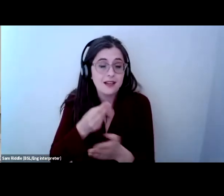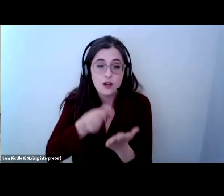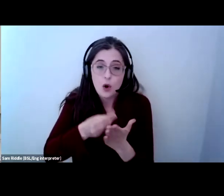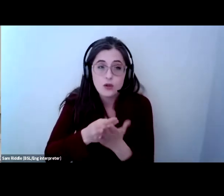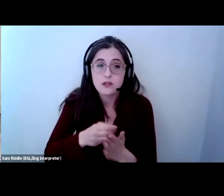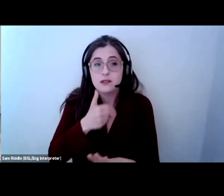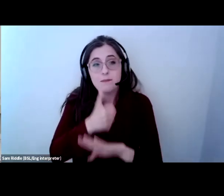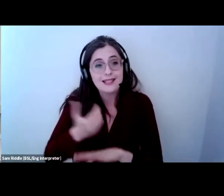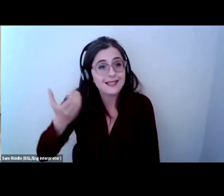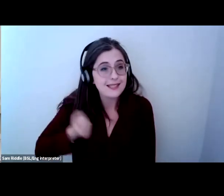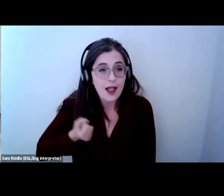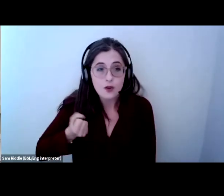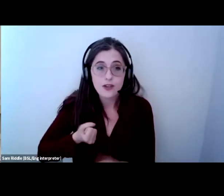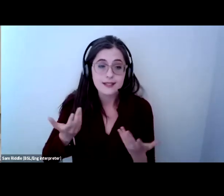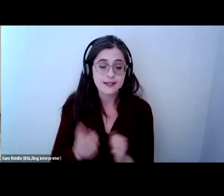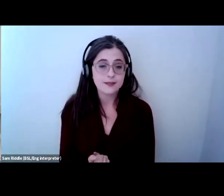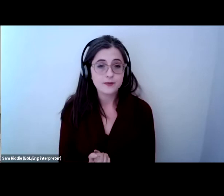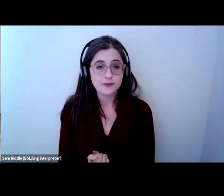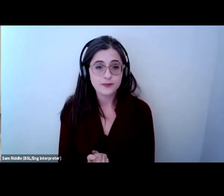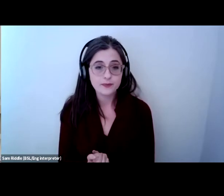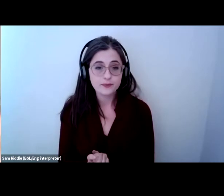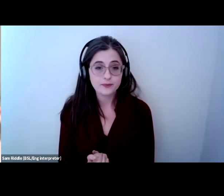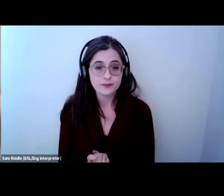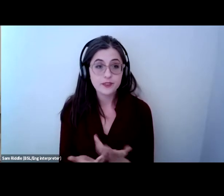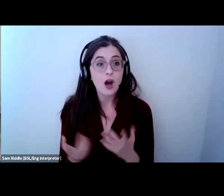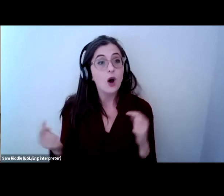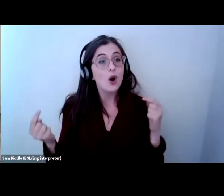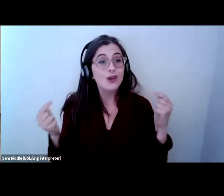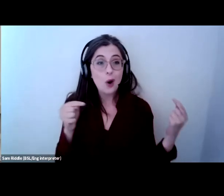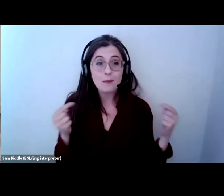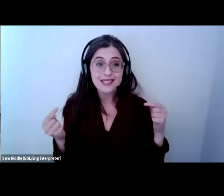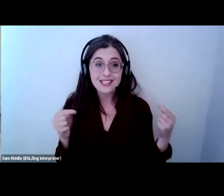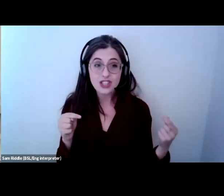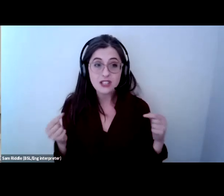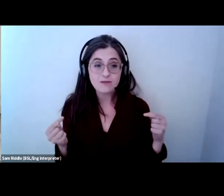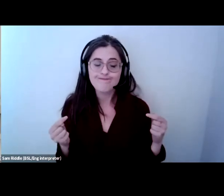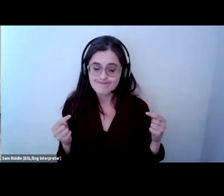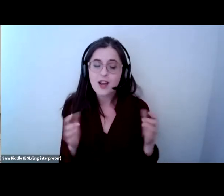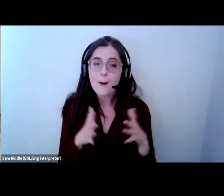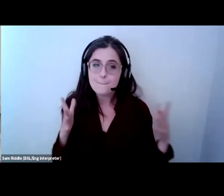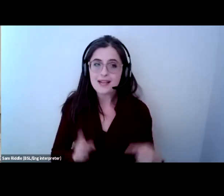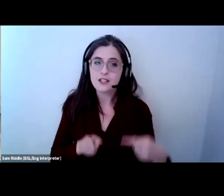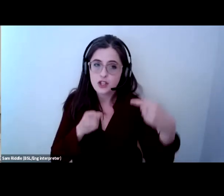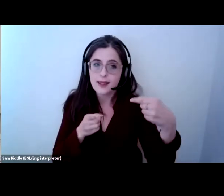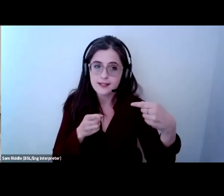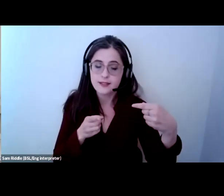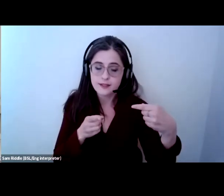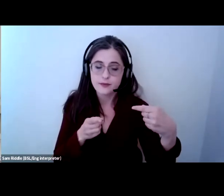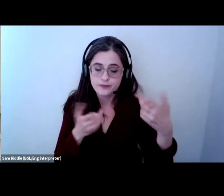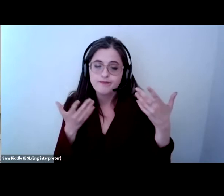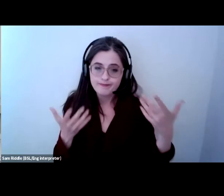So competition is a massive challenge. It's a massive